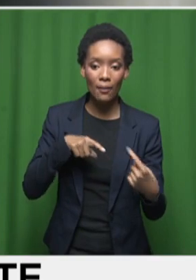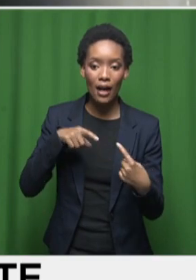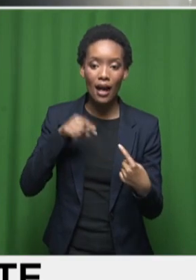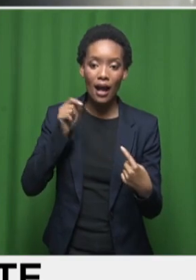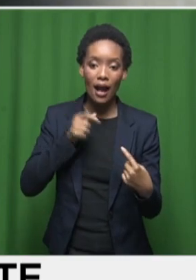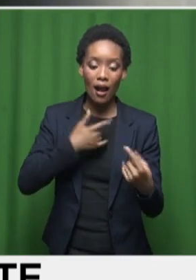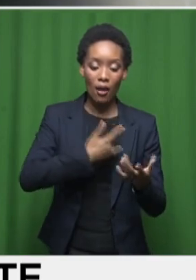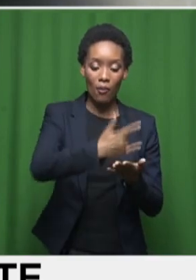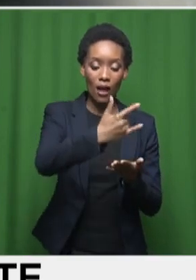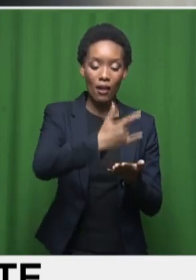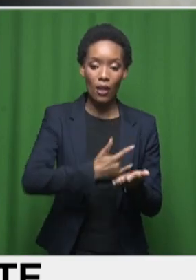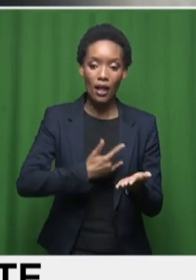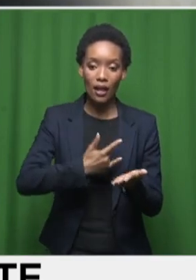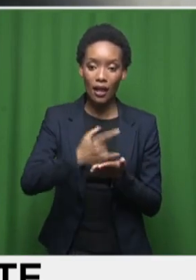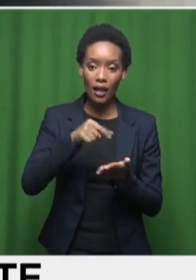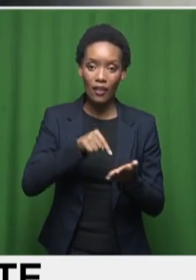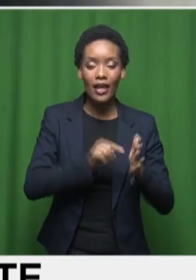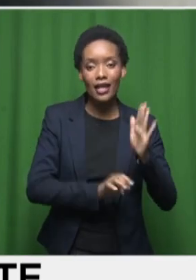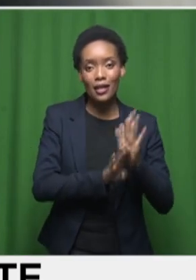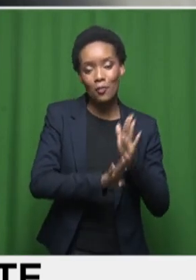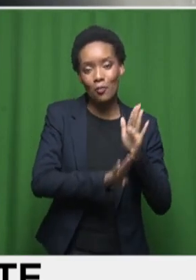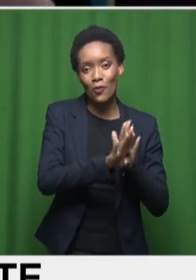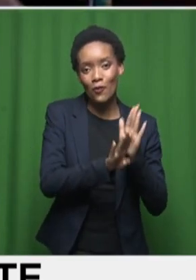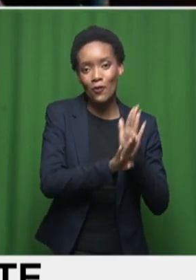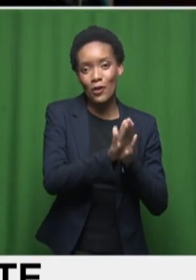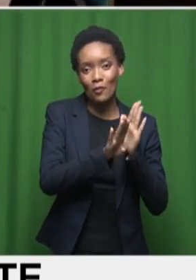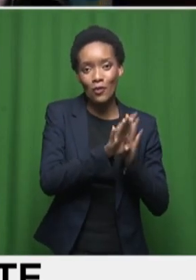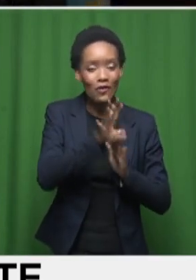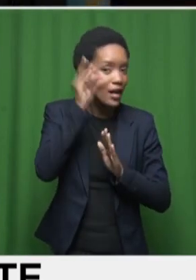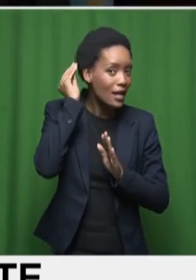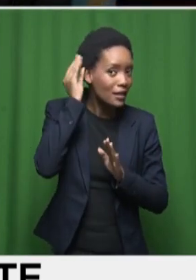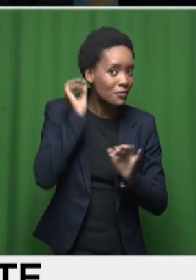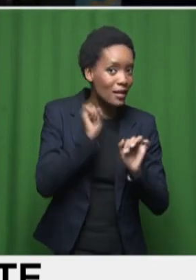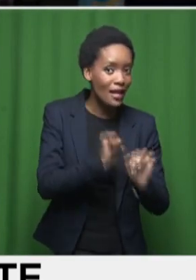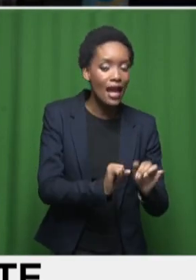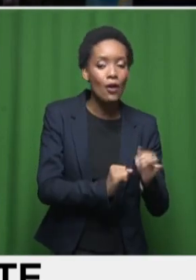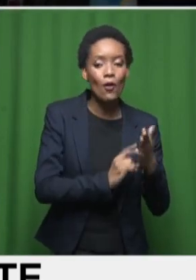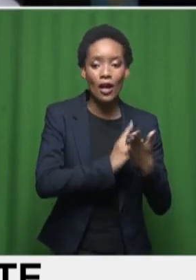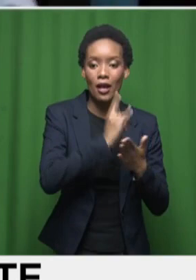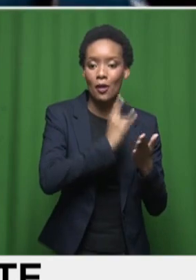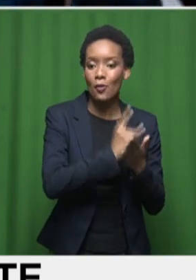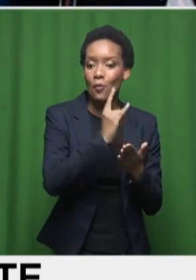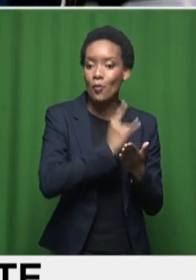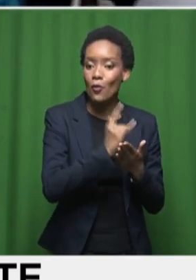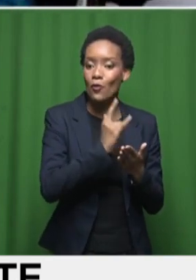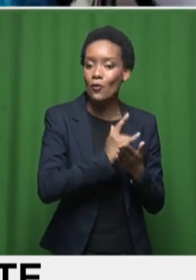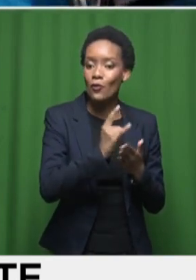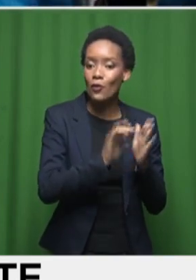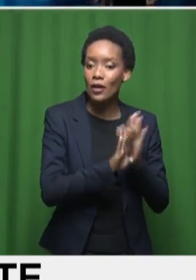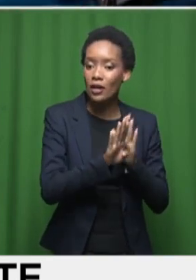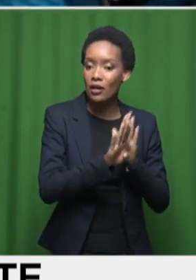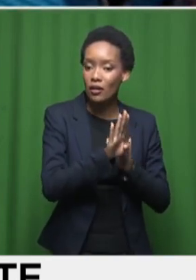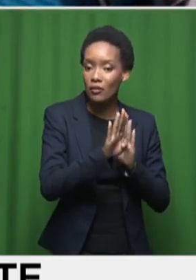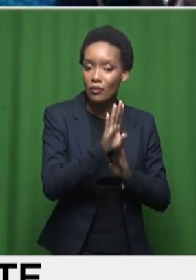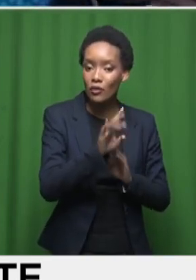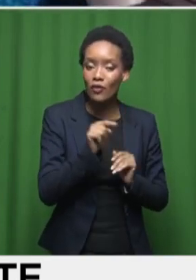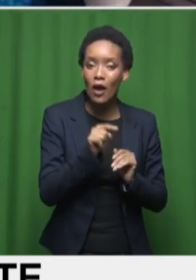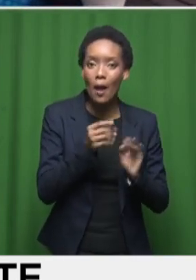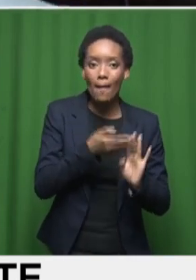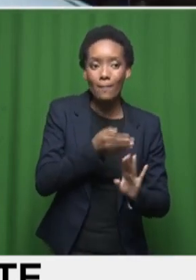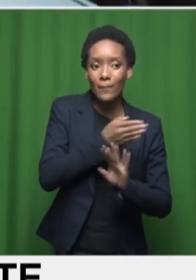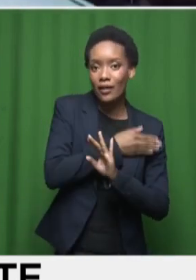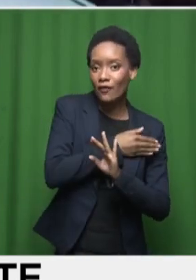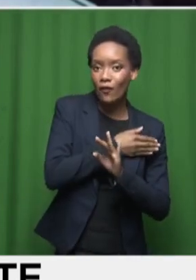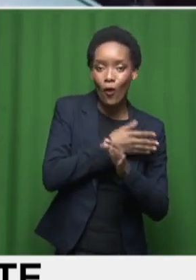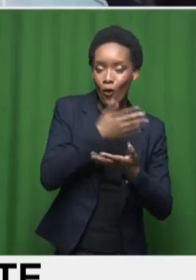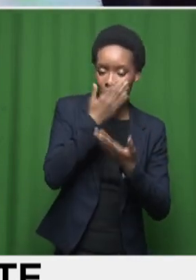their experiences, getting improved, and they will then be able to even answer questions that they were not trained on